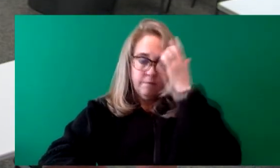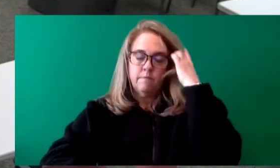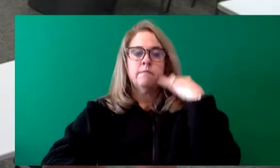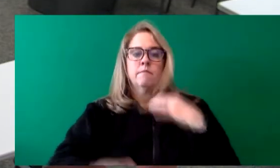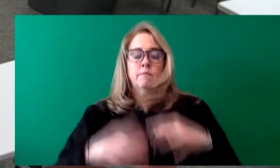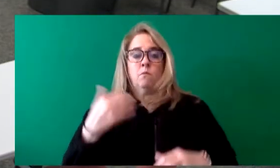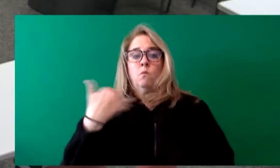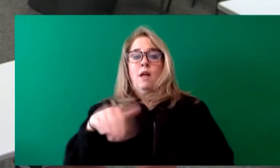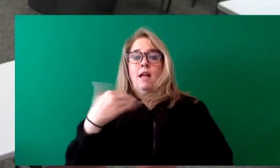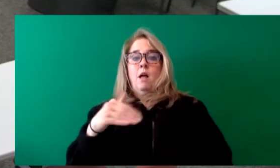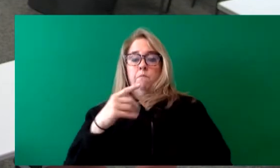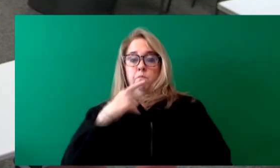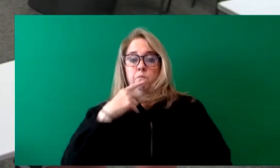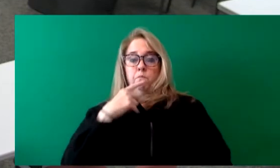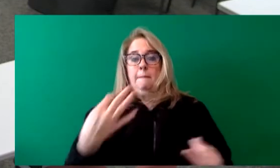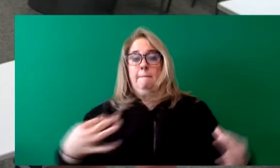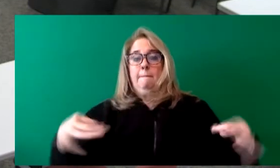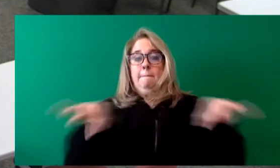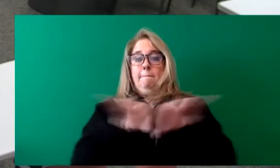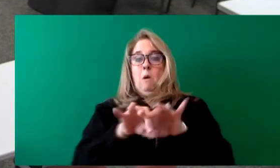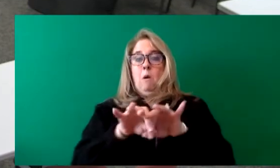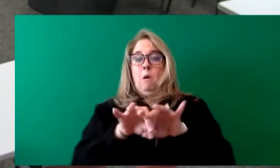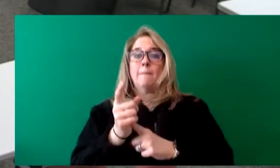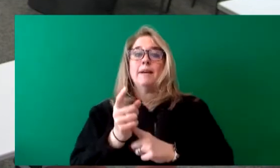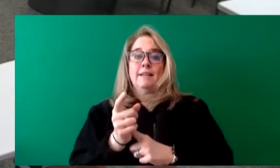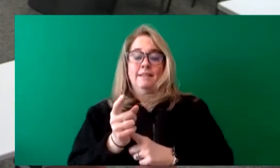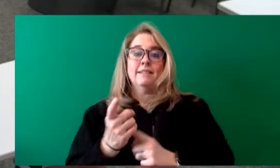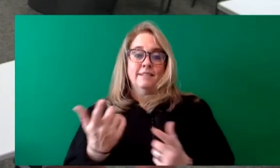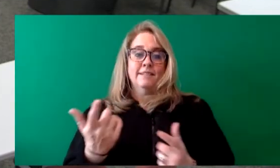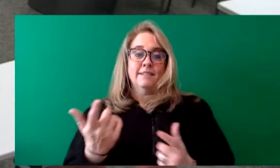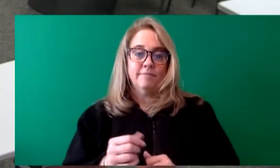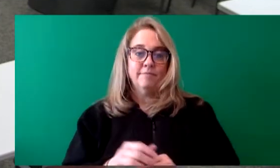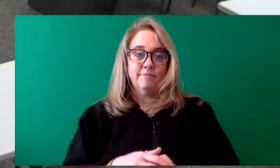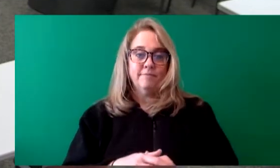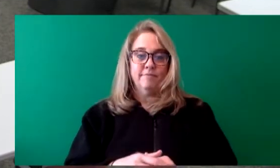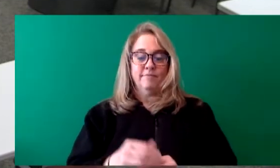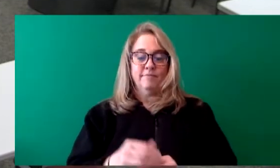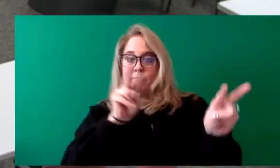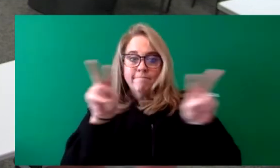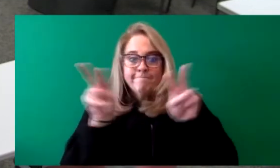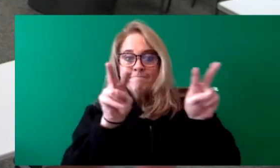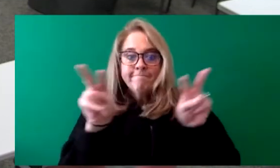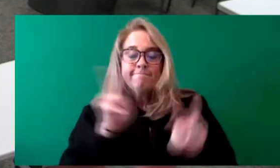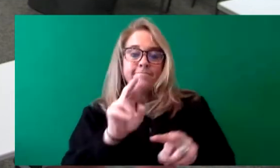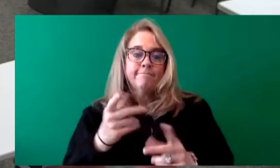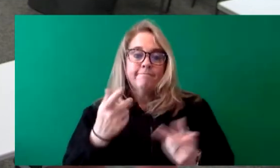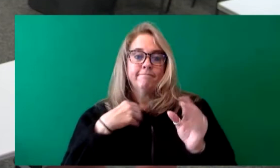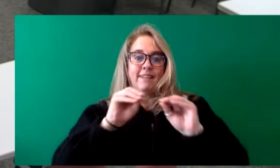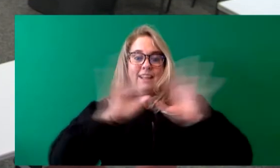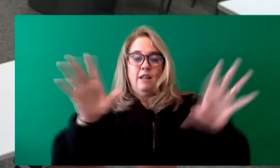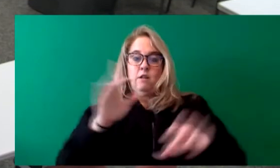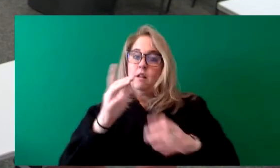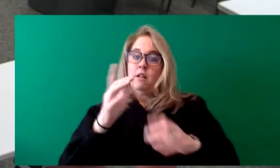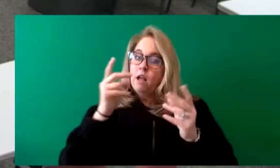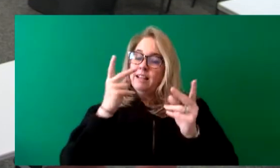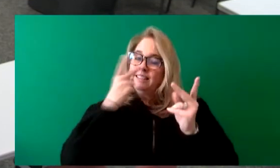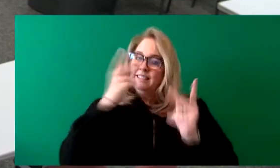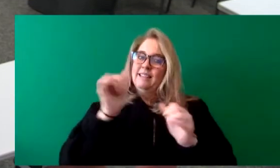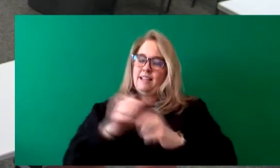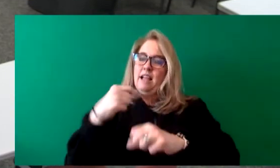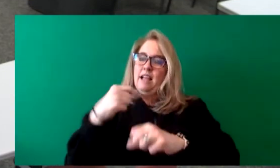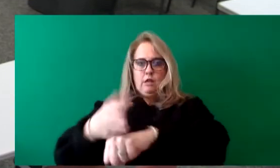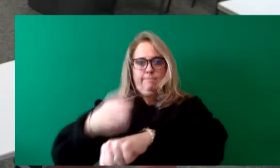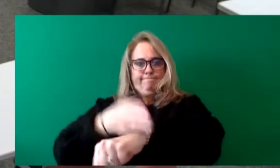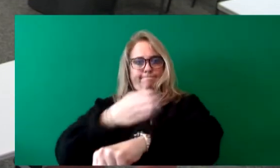date with Fadi and Dr. Urbina, we really have turned the corner. So any questions or comments from board